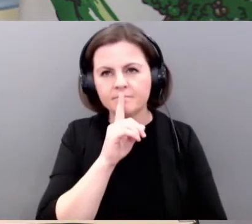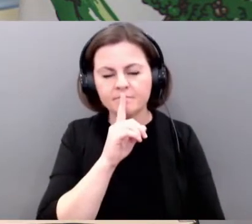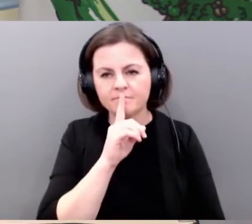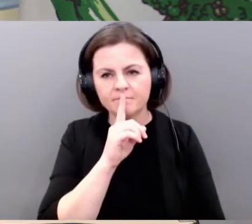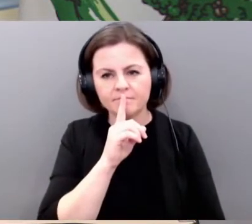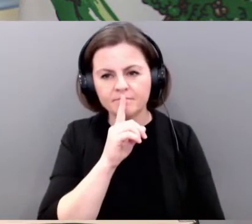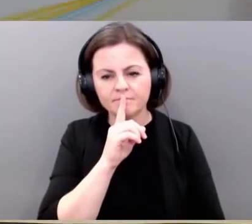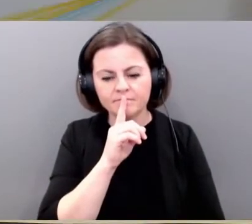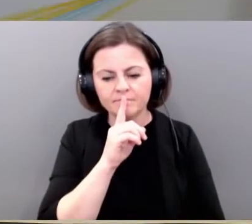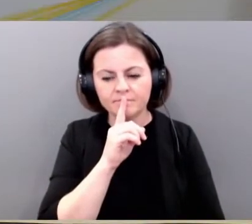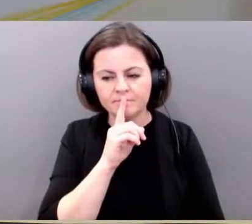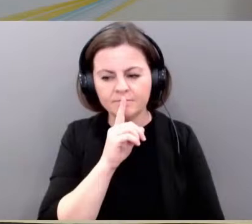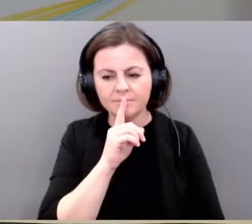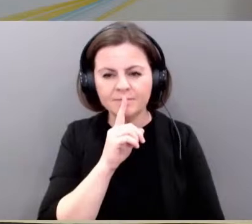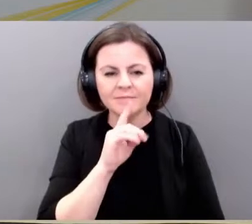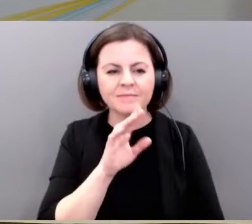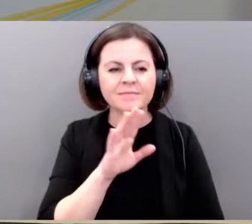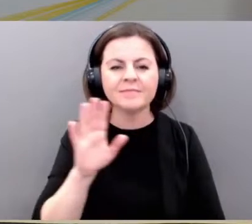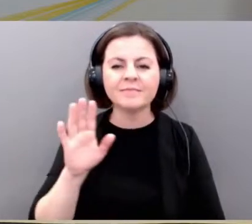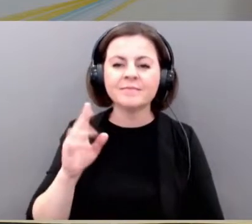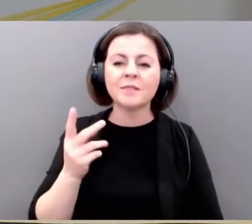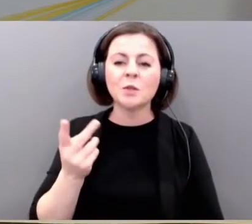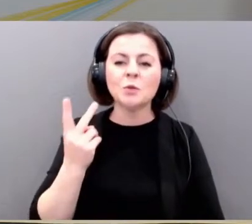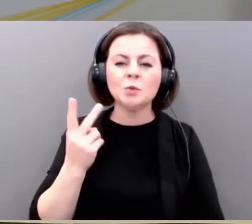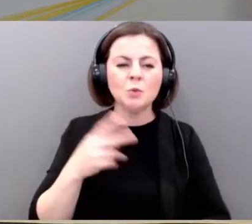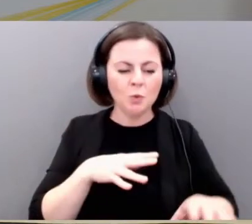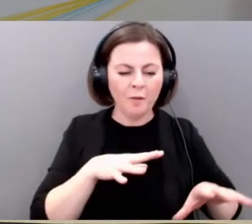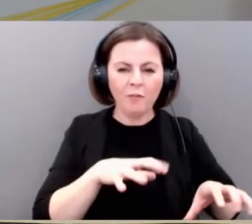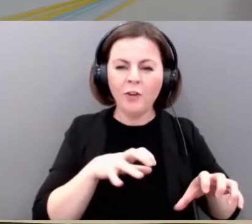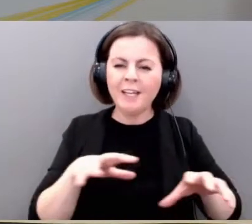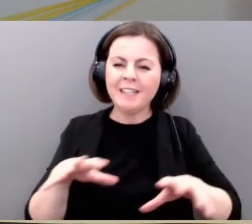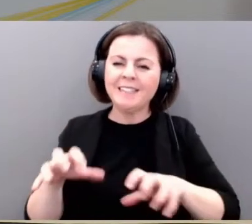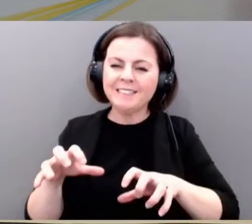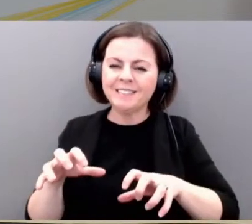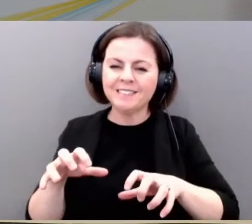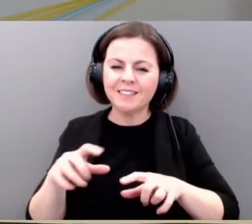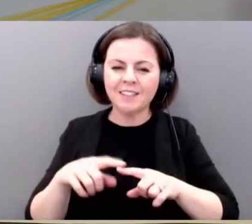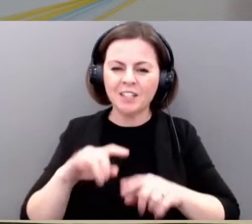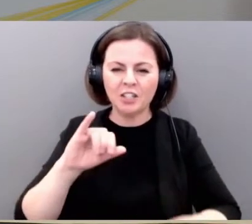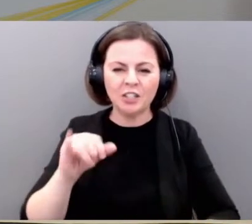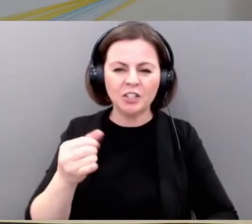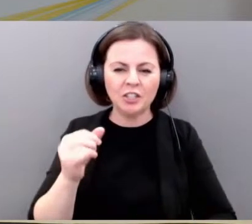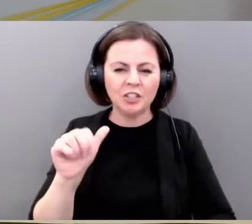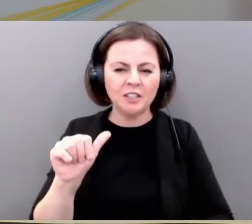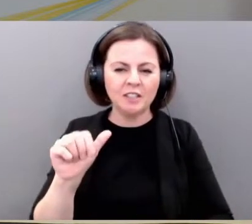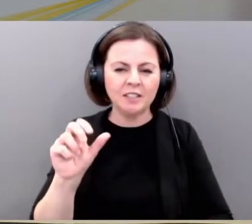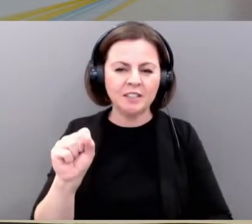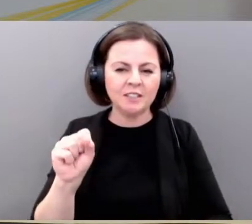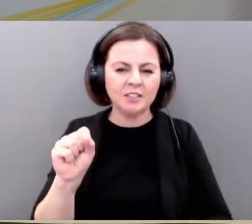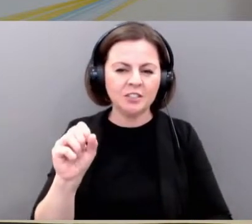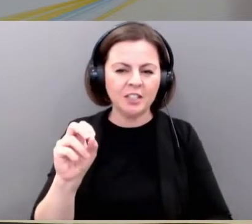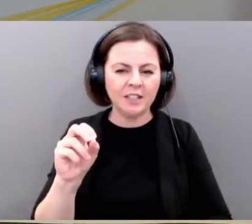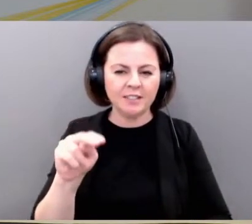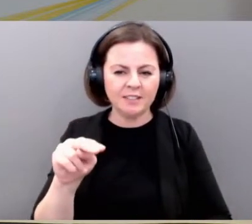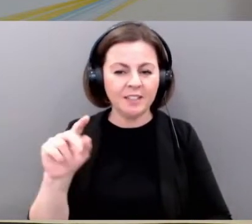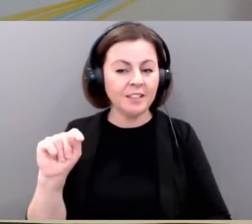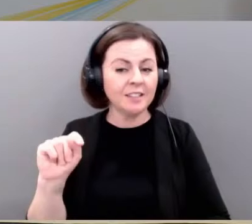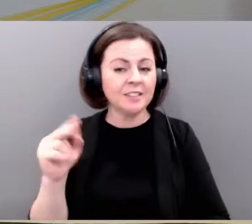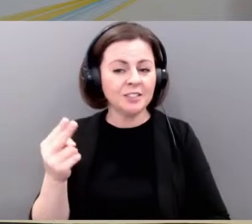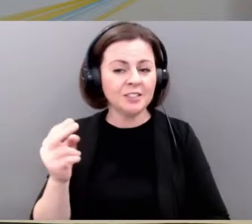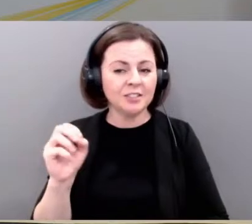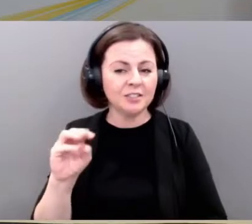the 2 freezers that were donated by Jason Tompkins of One Tuna. I just wanted to ask you, Dr.